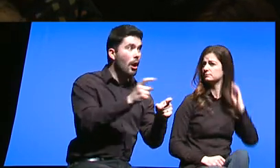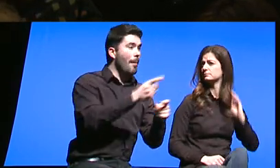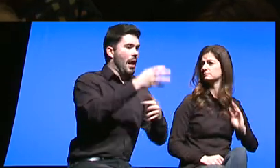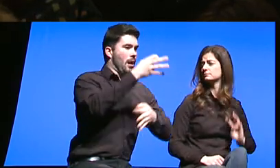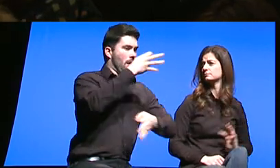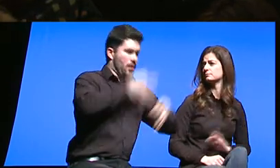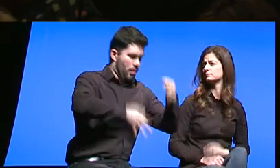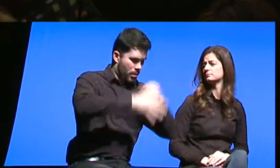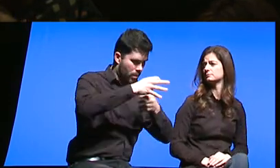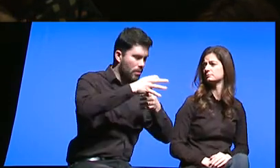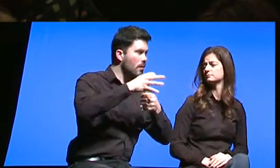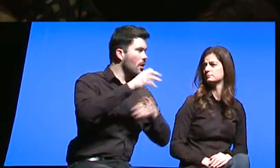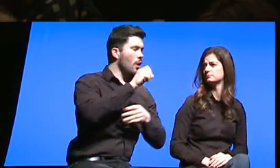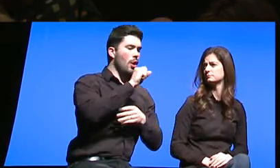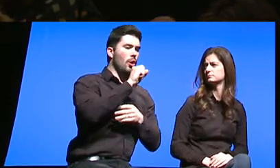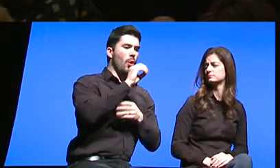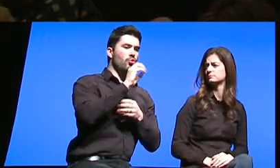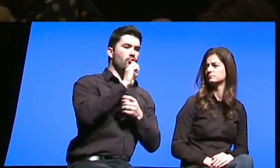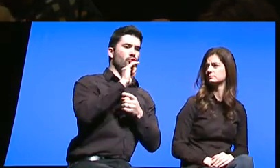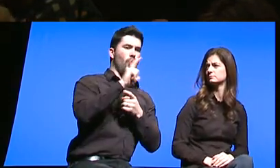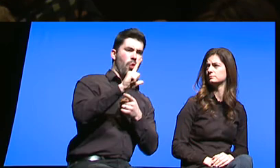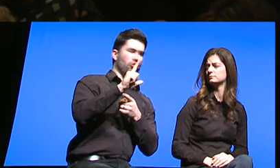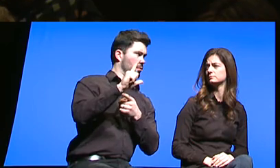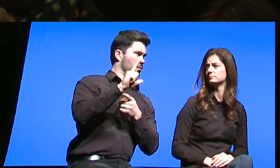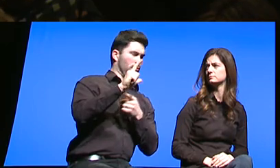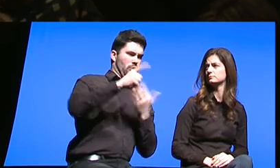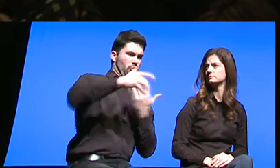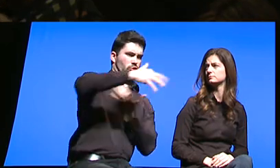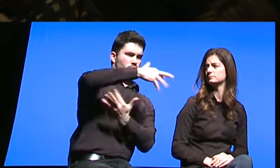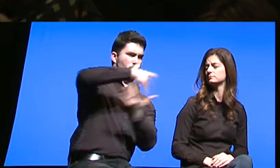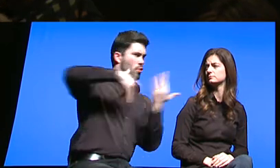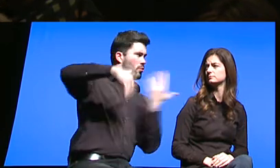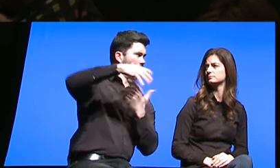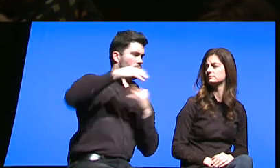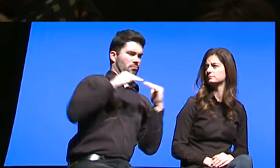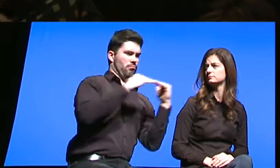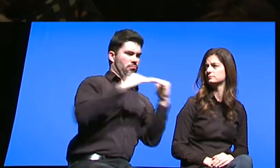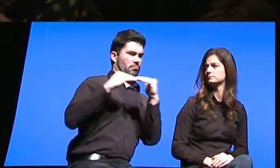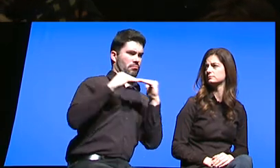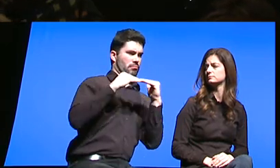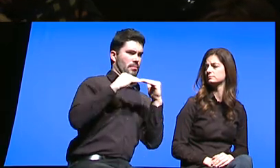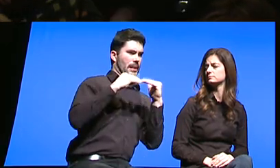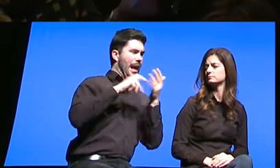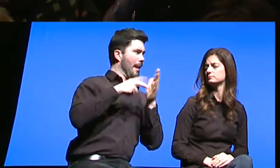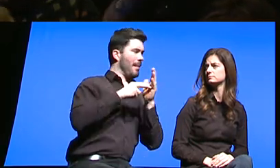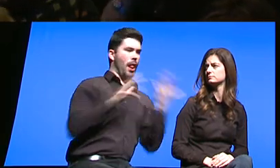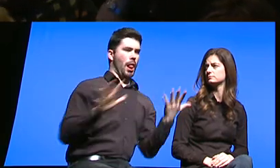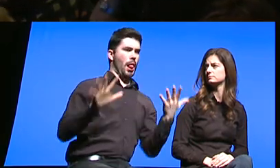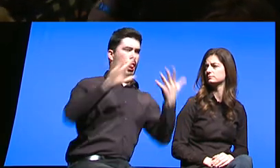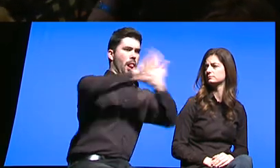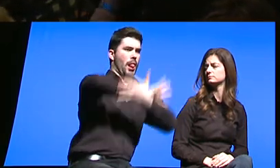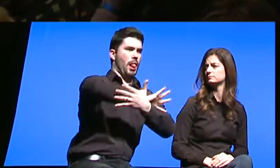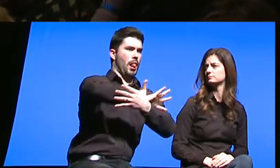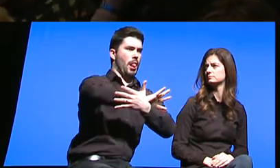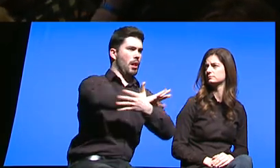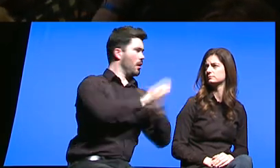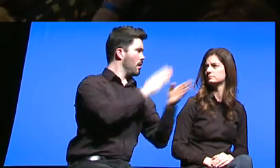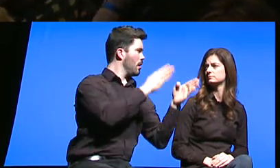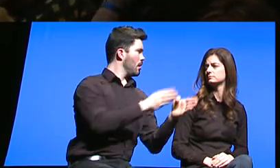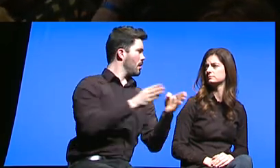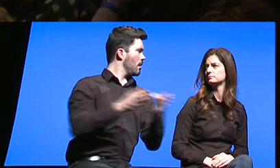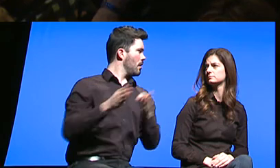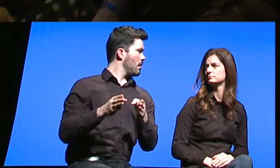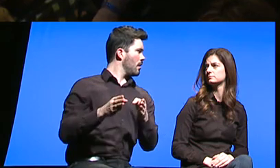social justice, you're undermining the foundation of individual rights, which is the right as a human